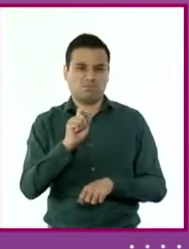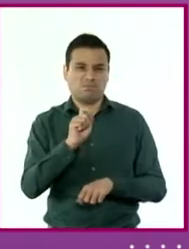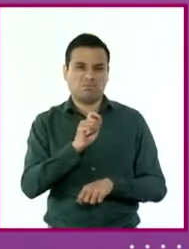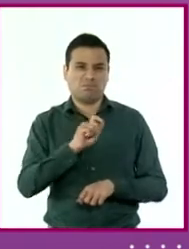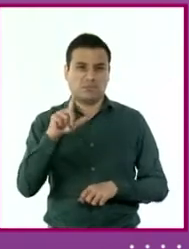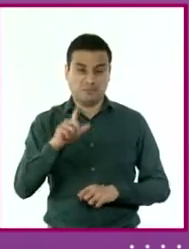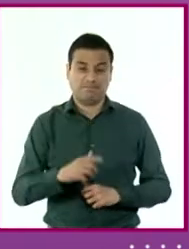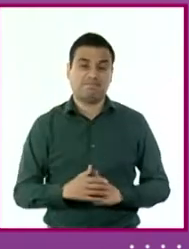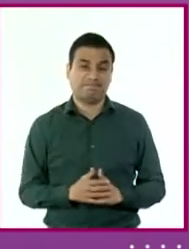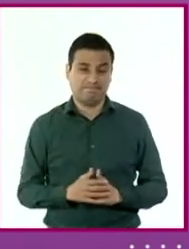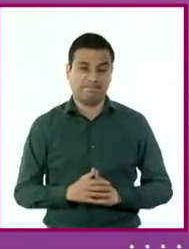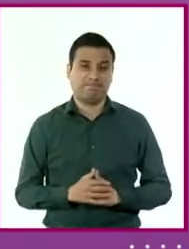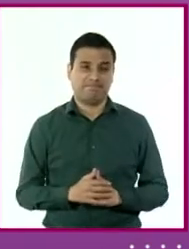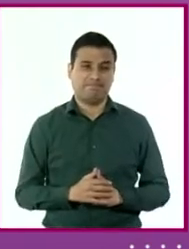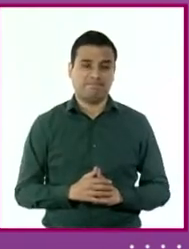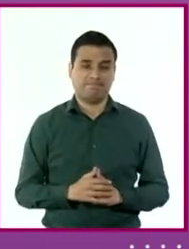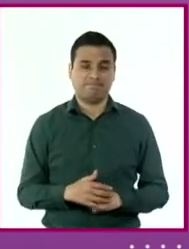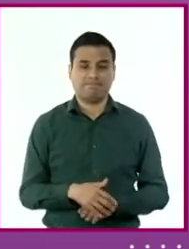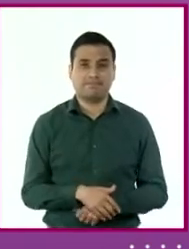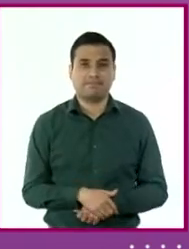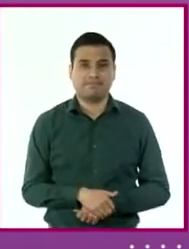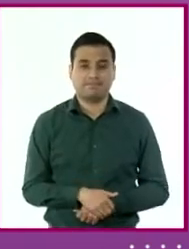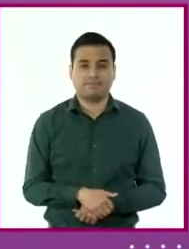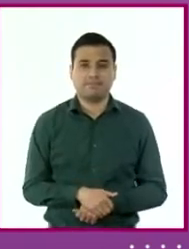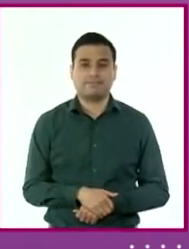hospital. She's,